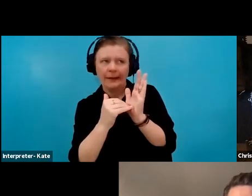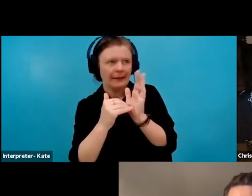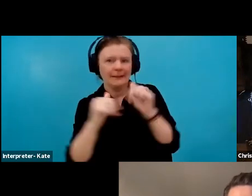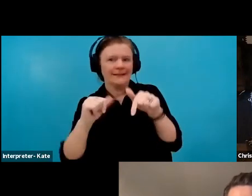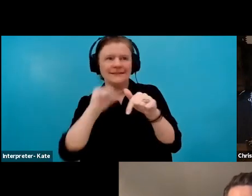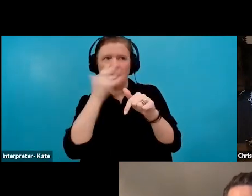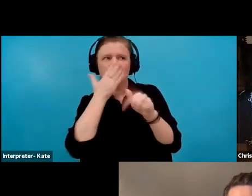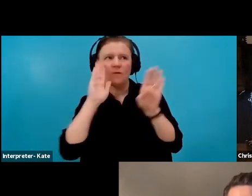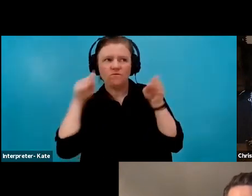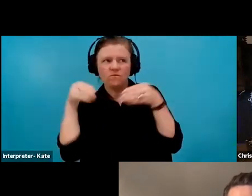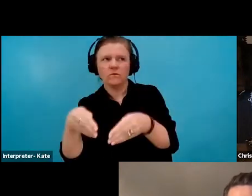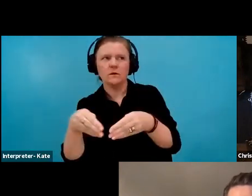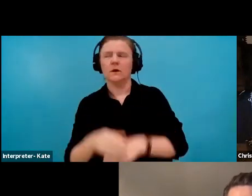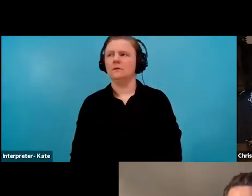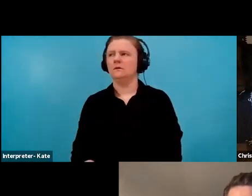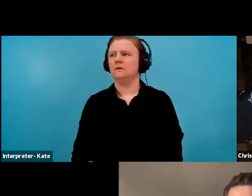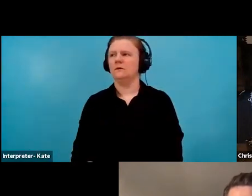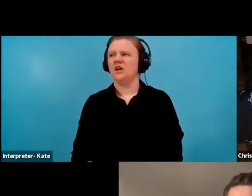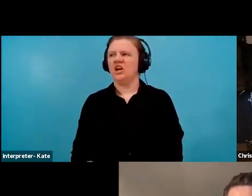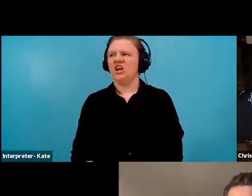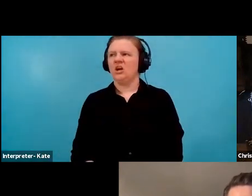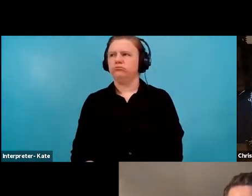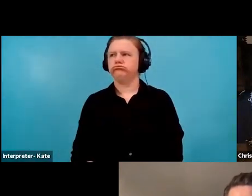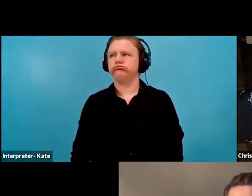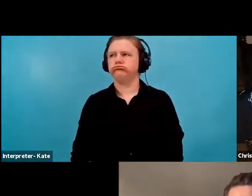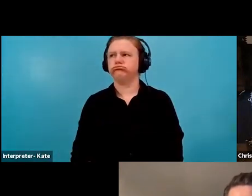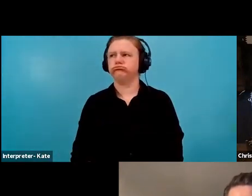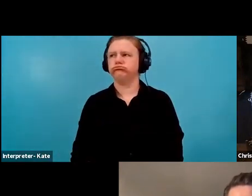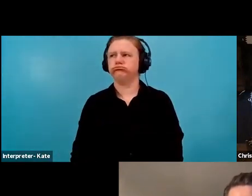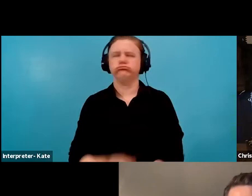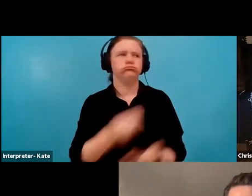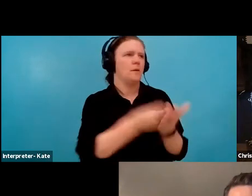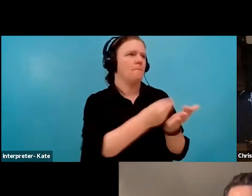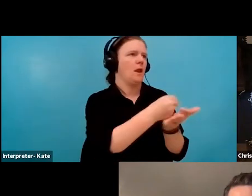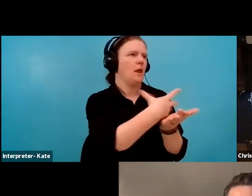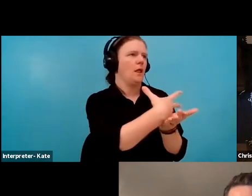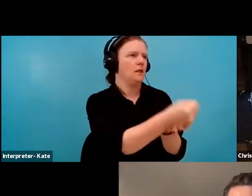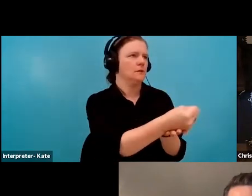I sort of sighed, having spent my entire grant, and said,